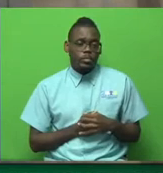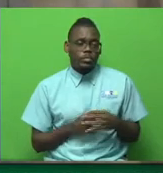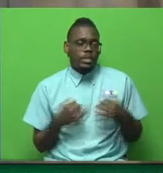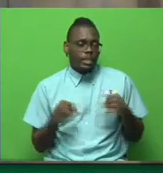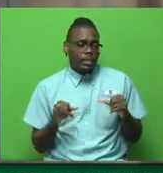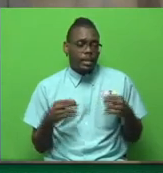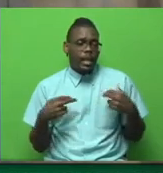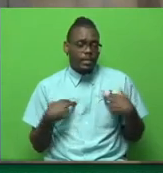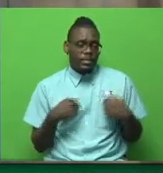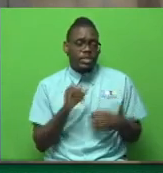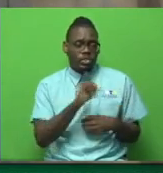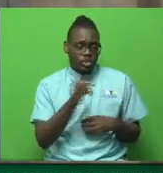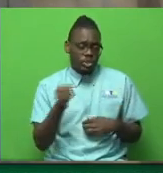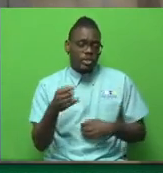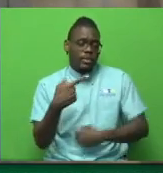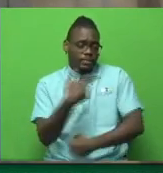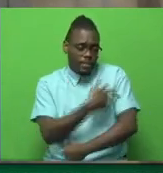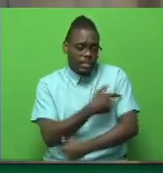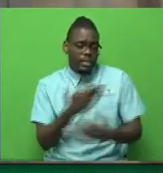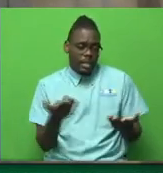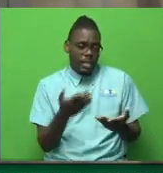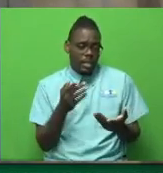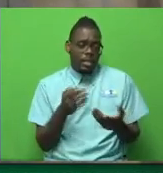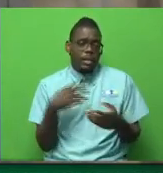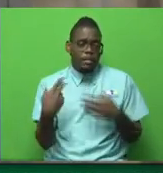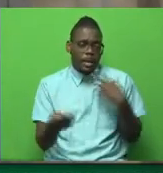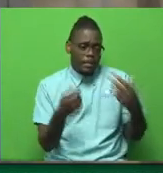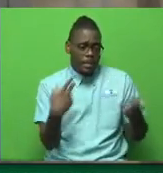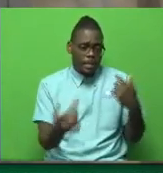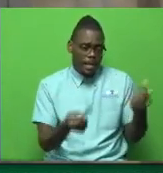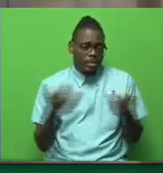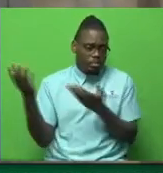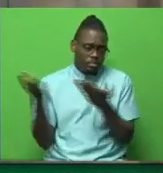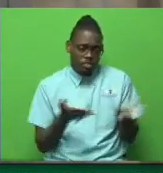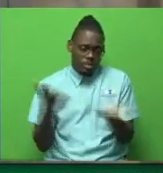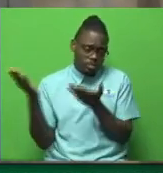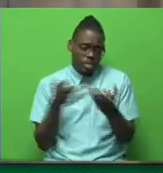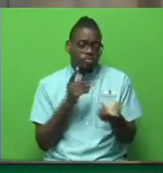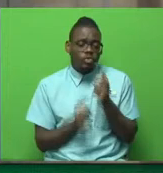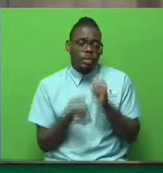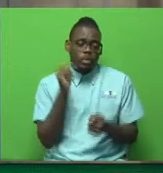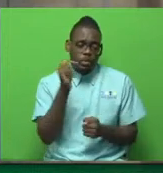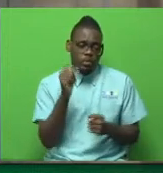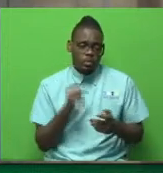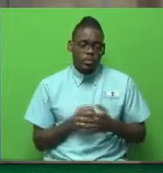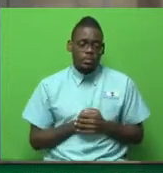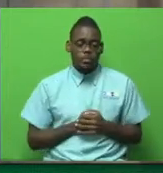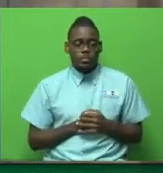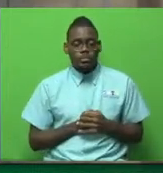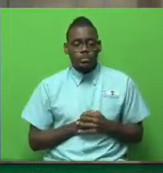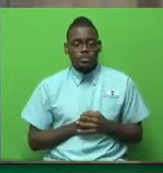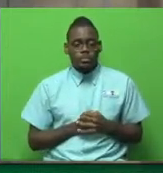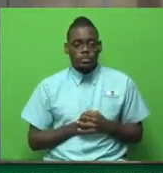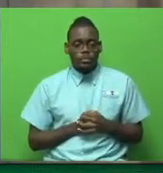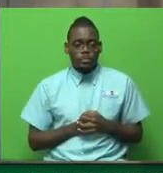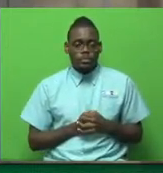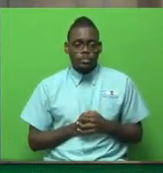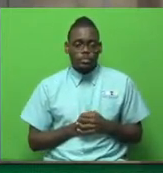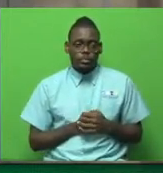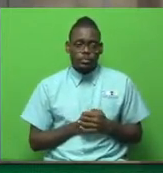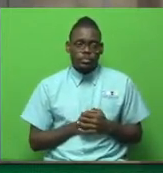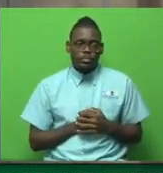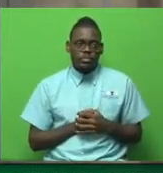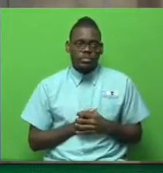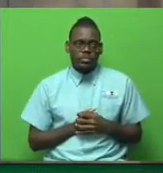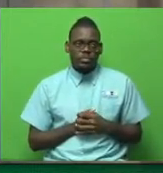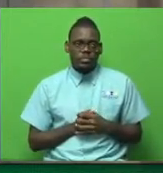the African medical supplies platform in fact one FDA commissioner went as fast to see it was unethical for a